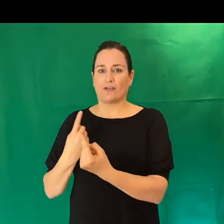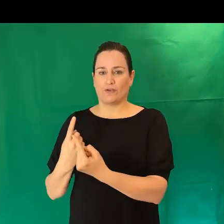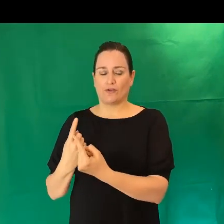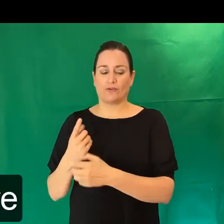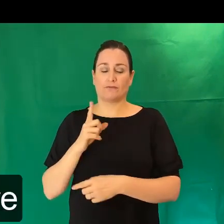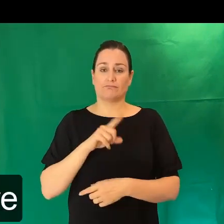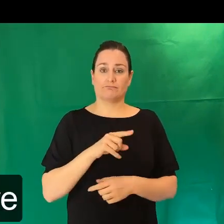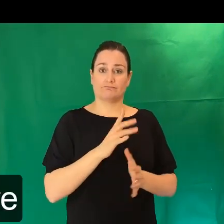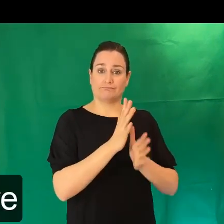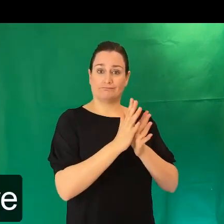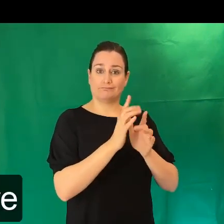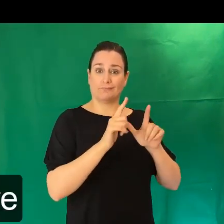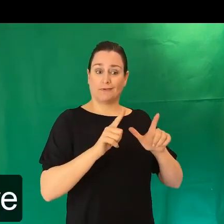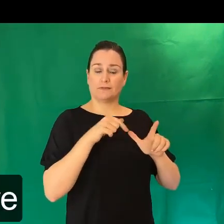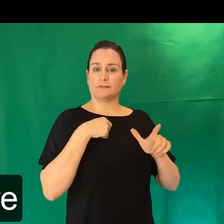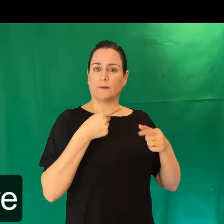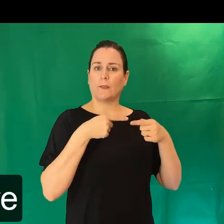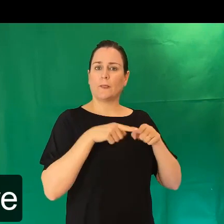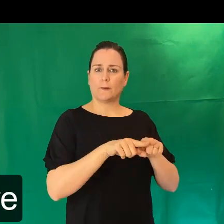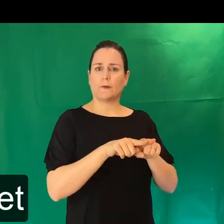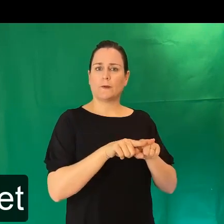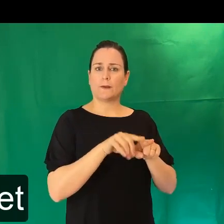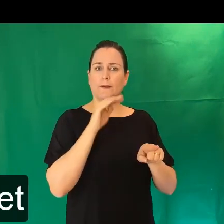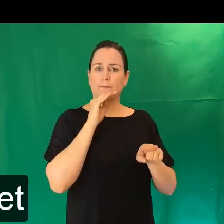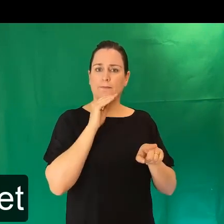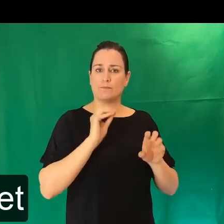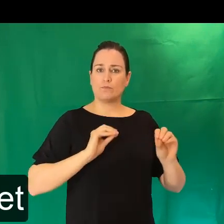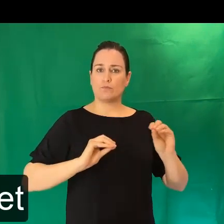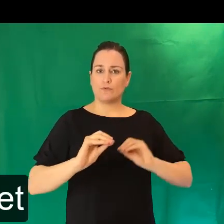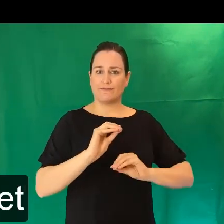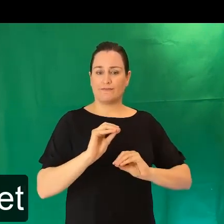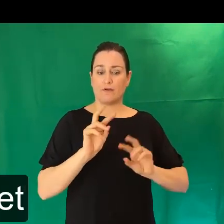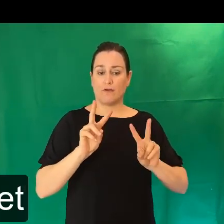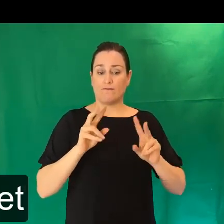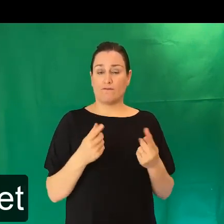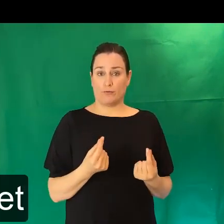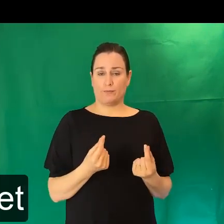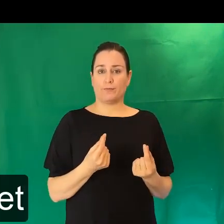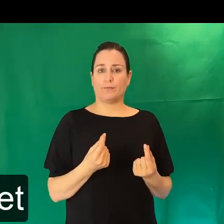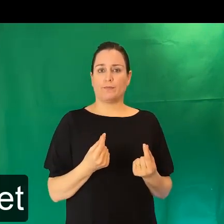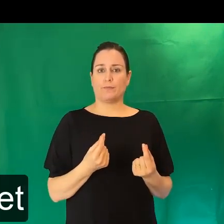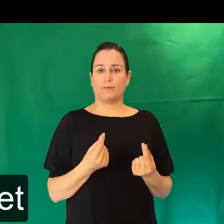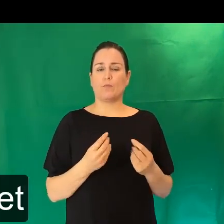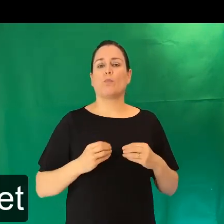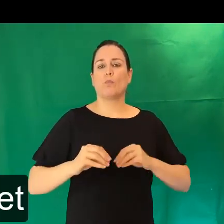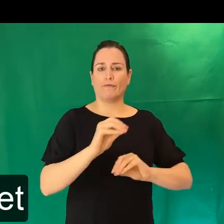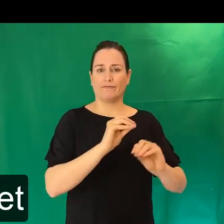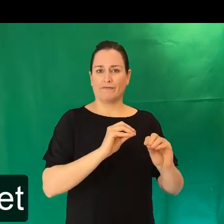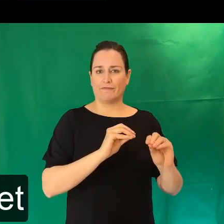But sign languages frequently use a simultaneous structure involving the movement of the verb.